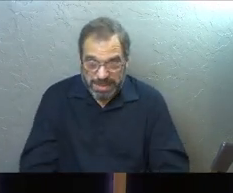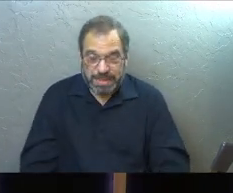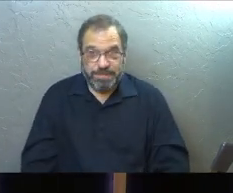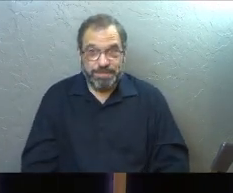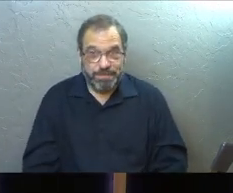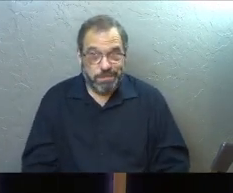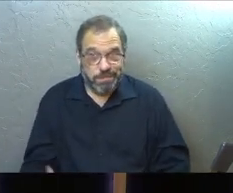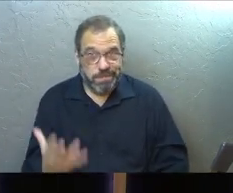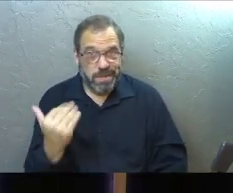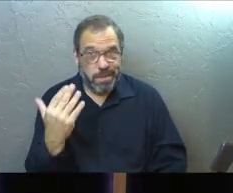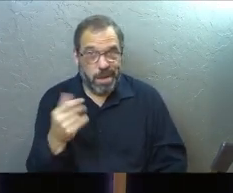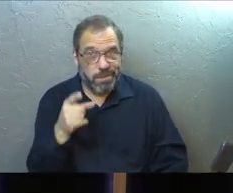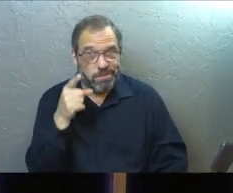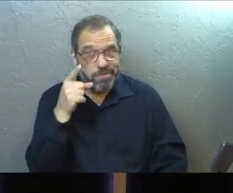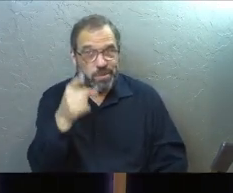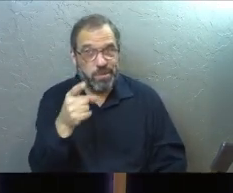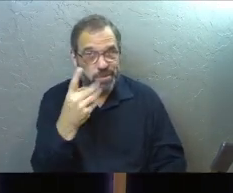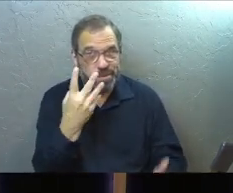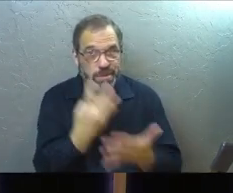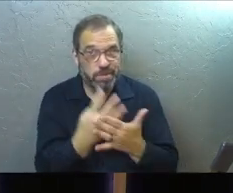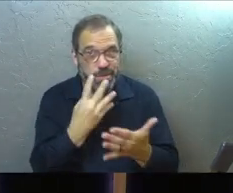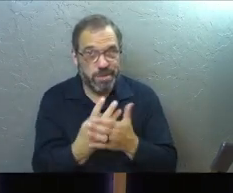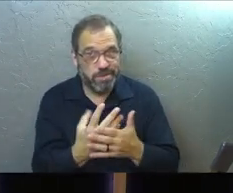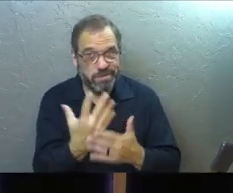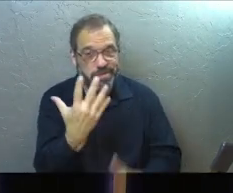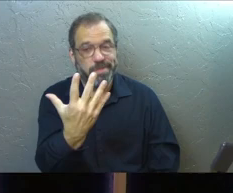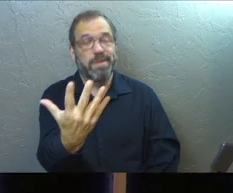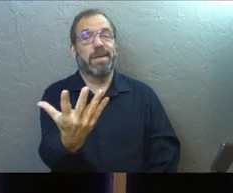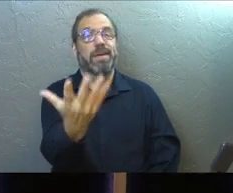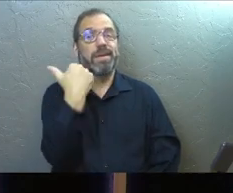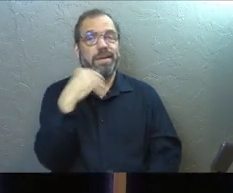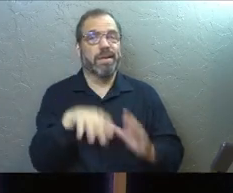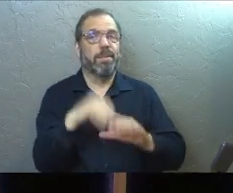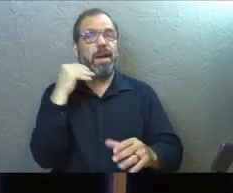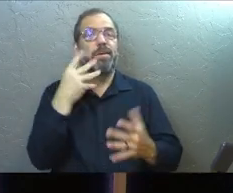Come out. You're the one in a prison. Come out.